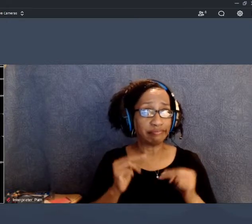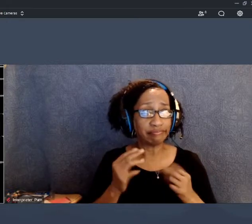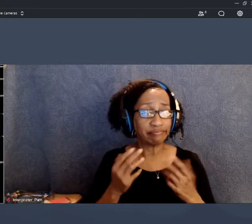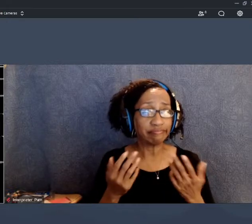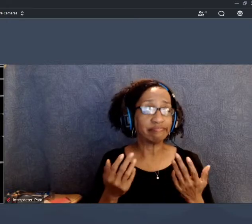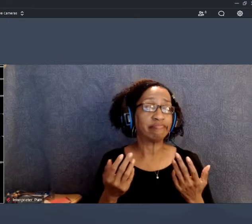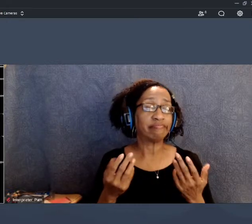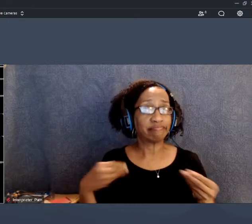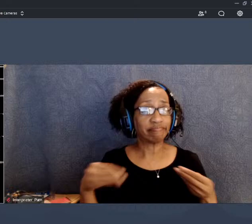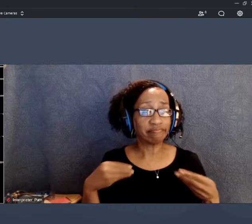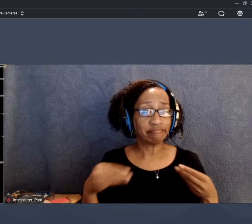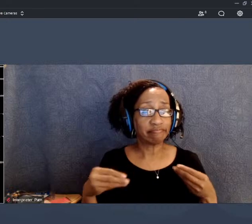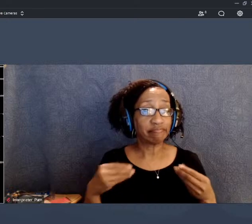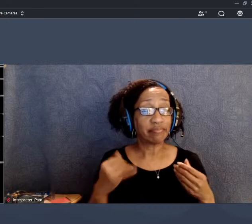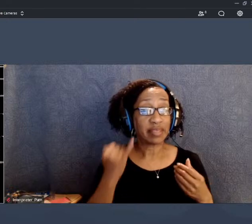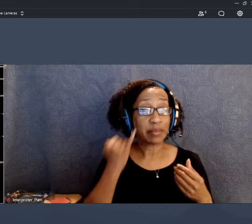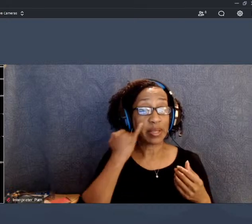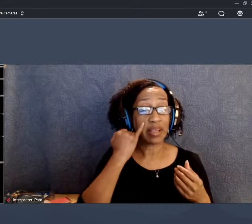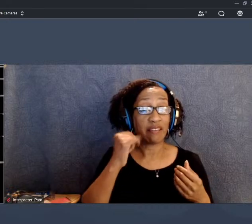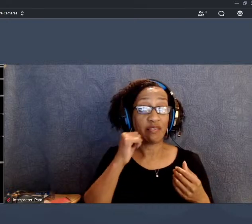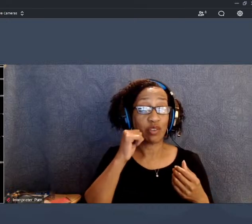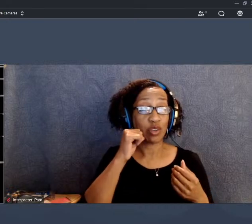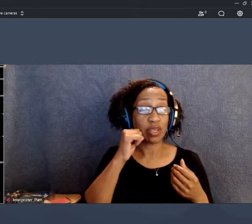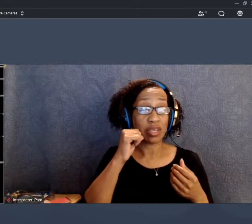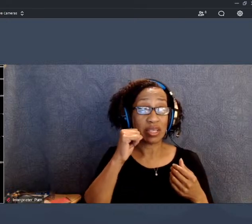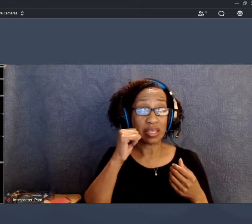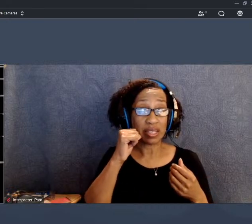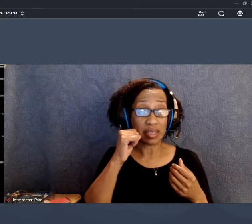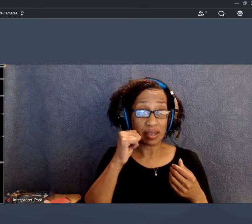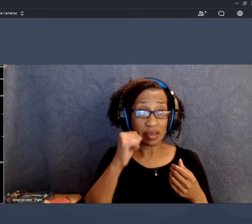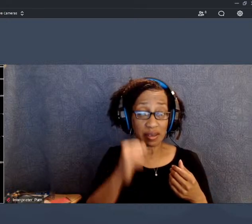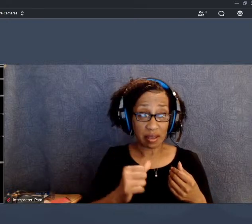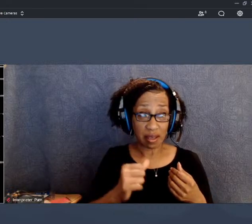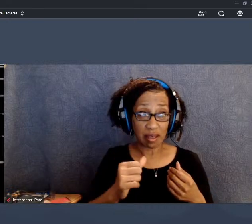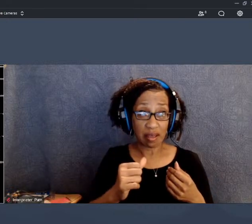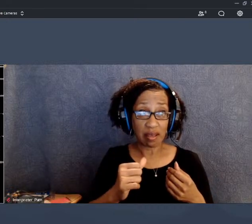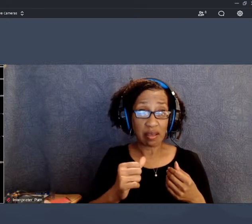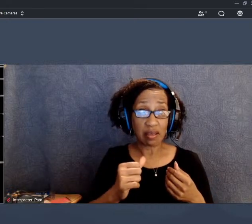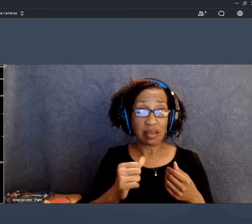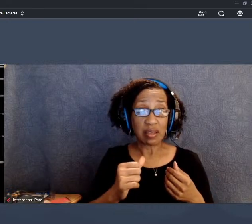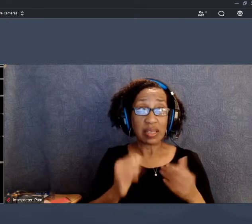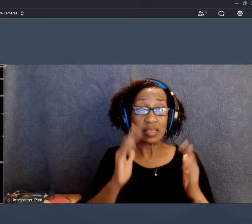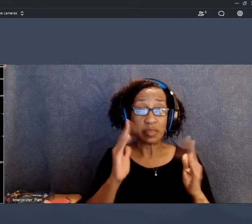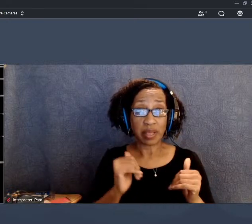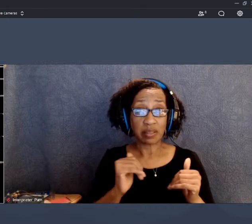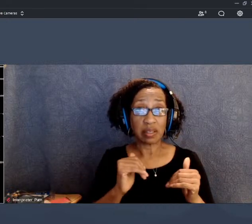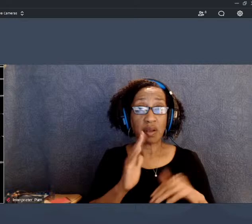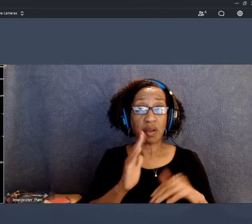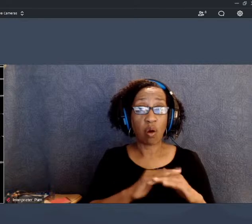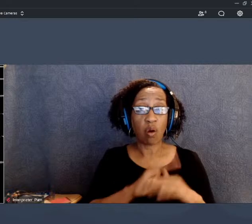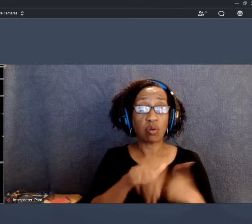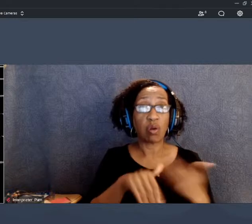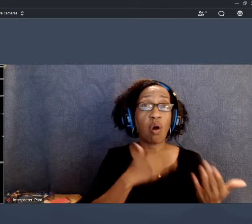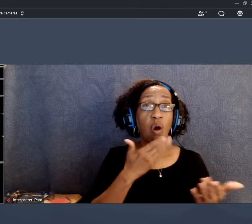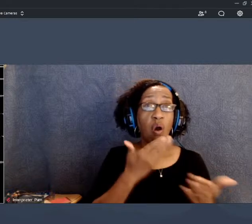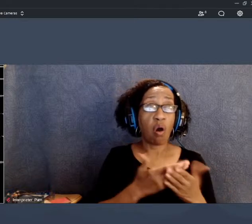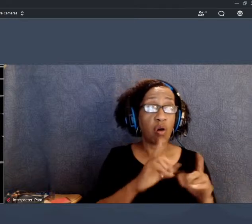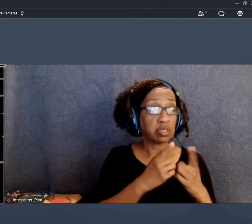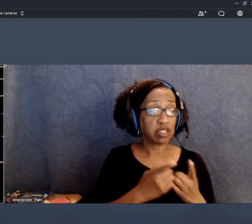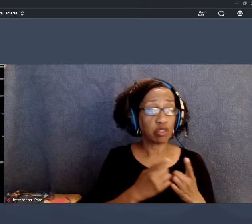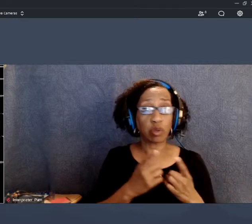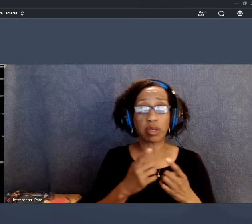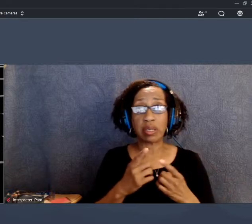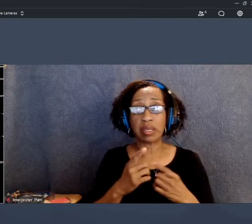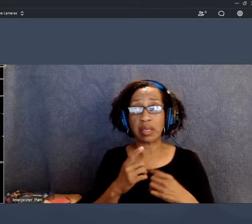if we're not imposing this on all districts, I don't think we should impose it on one. If we start from this day